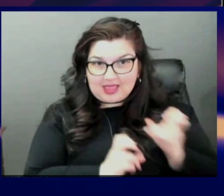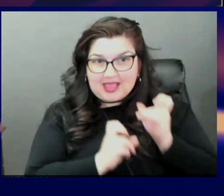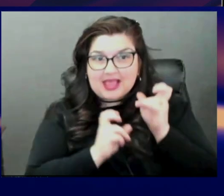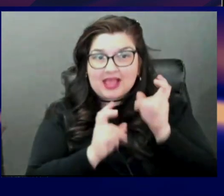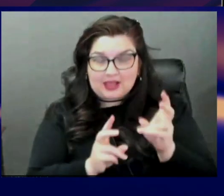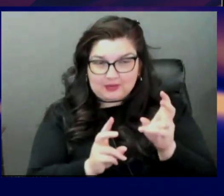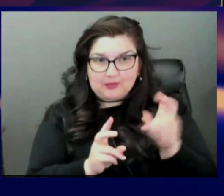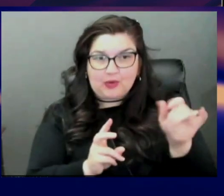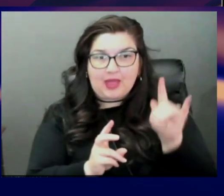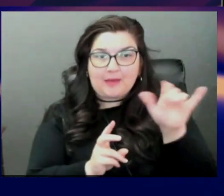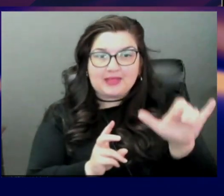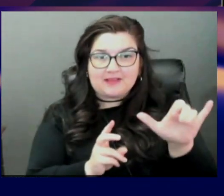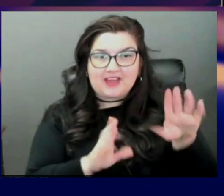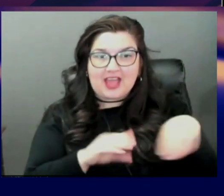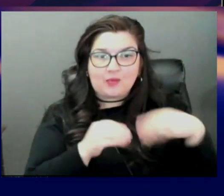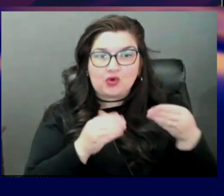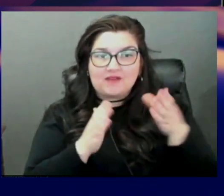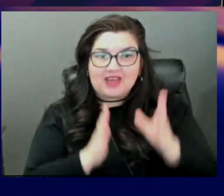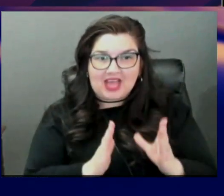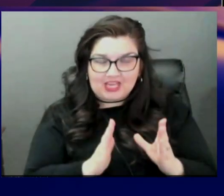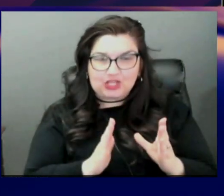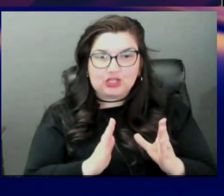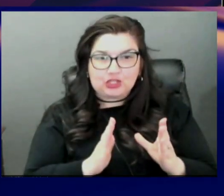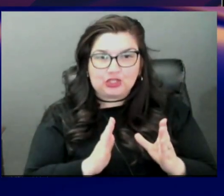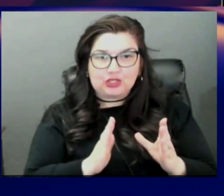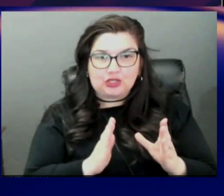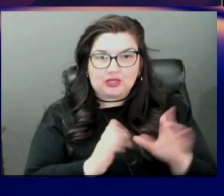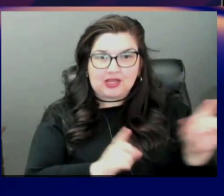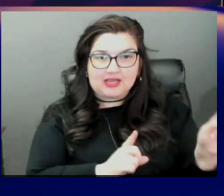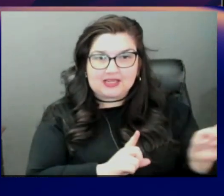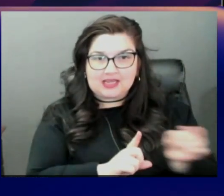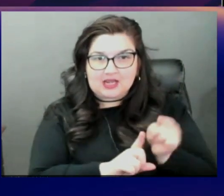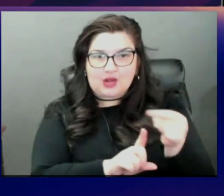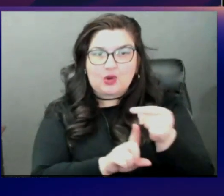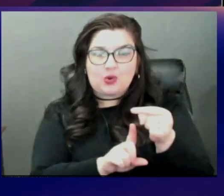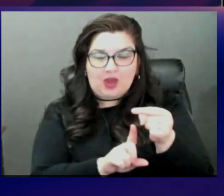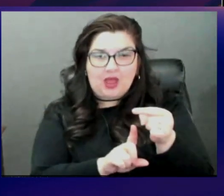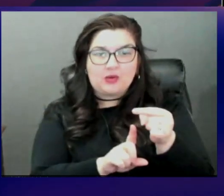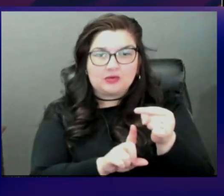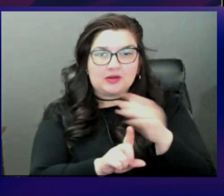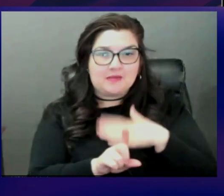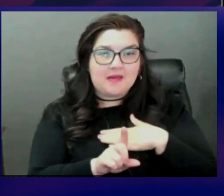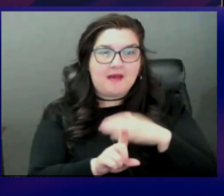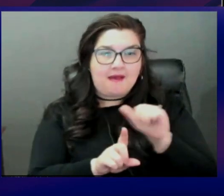provider. And then I just need to wrap my app in the Amplify provider.